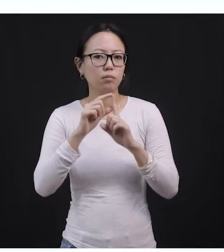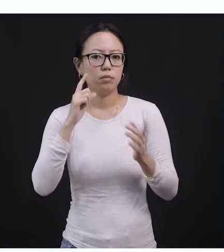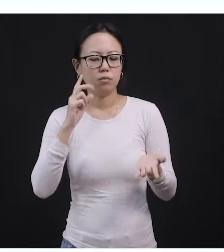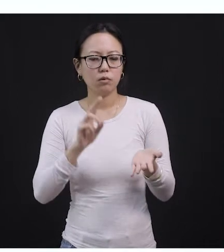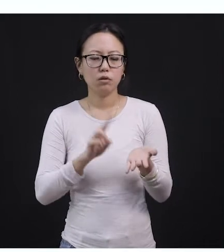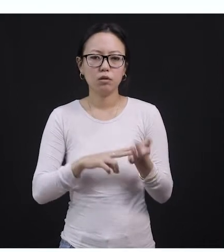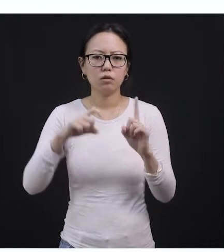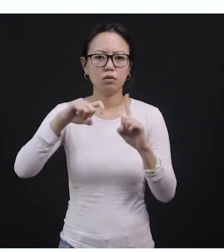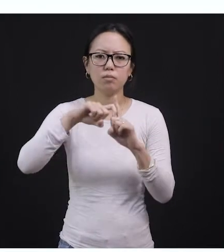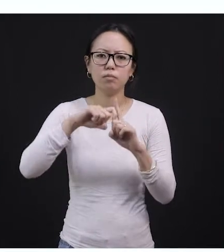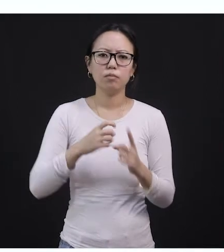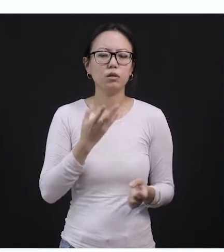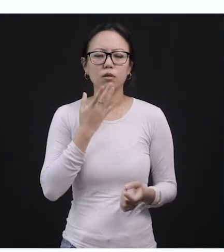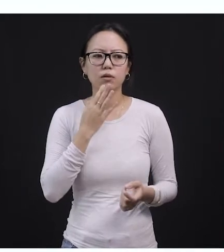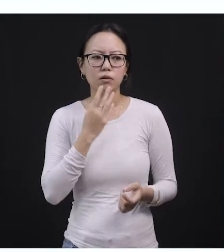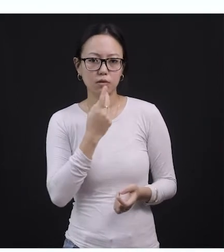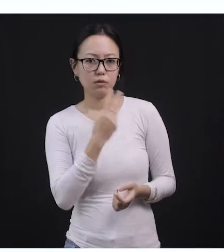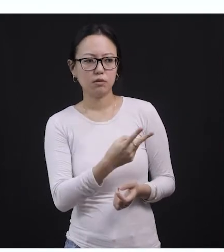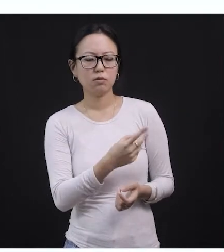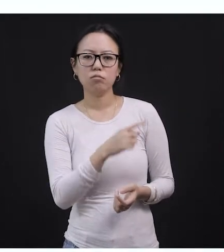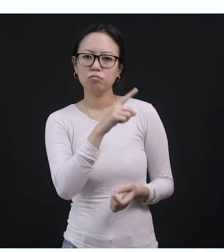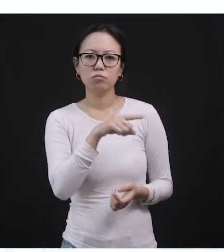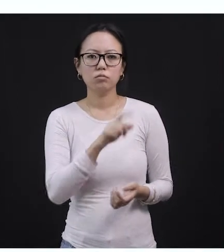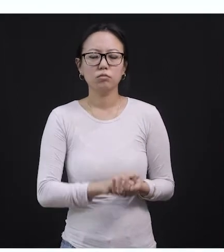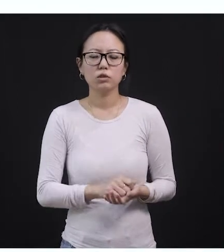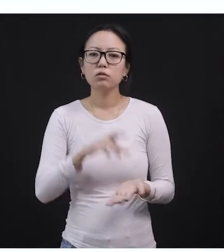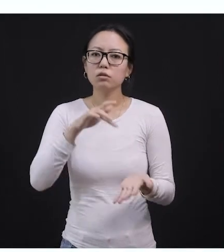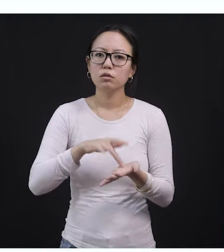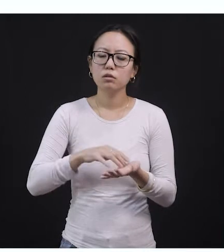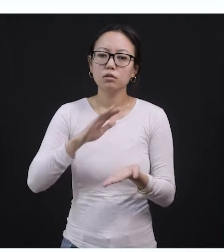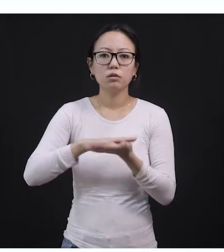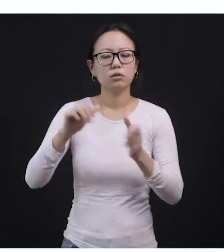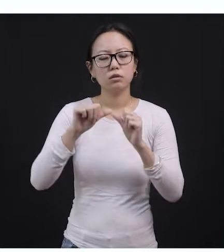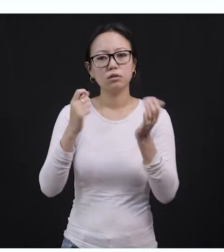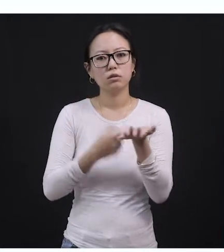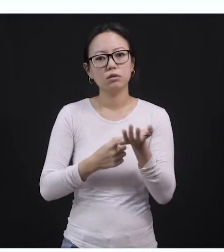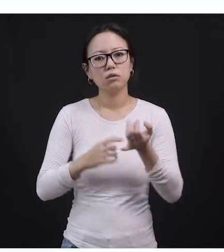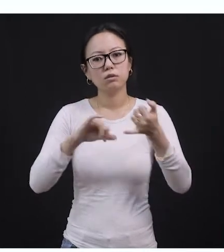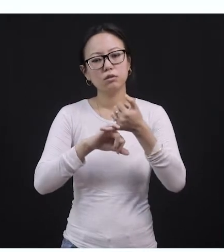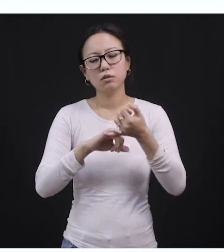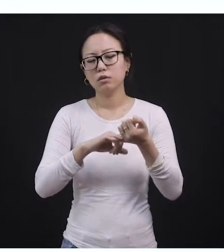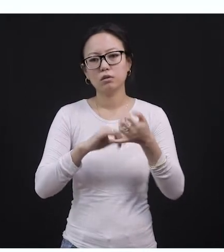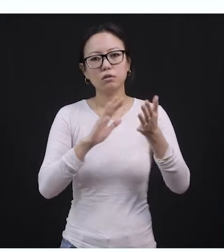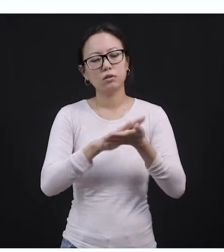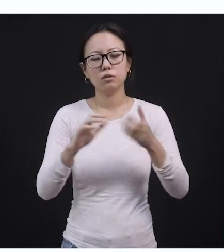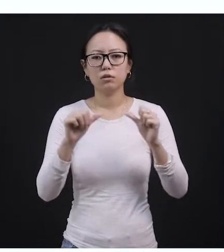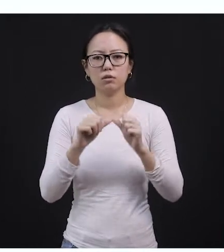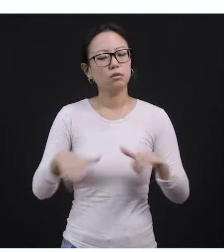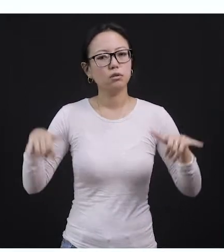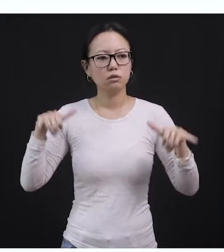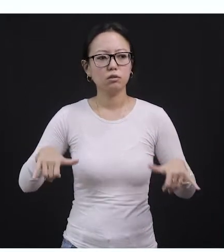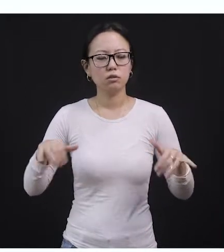was conquered by Harshavardhana when he was a ruler. All right. Now these areas